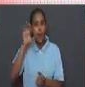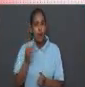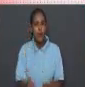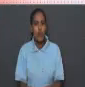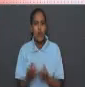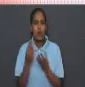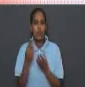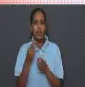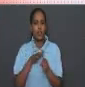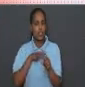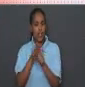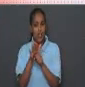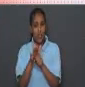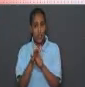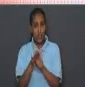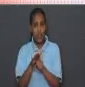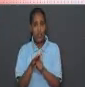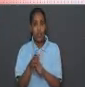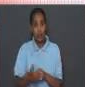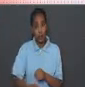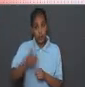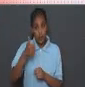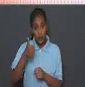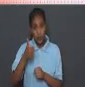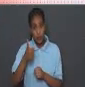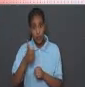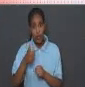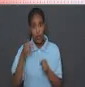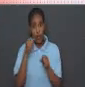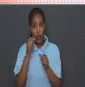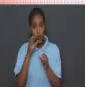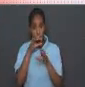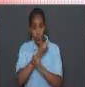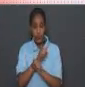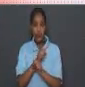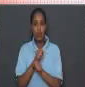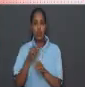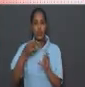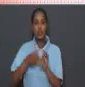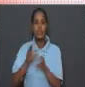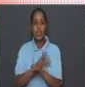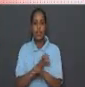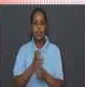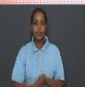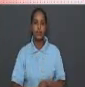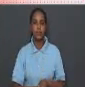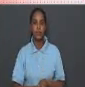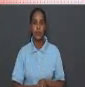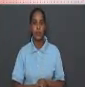power much more efficient and is an objective that can be accomplished by fuel